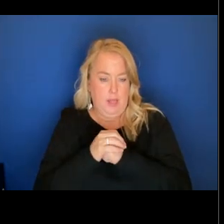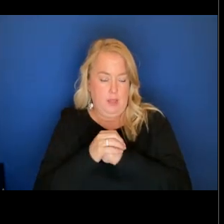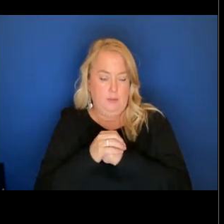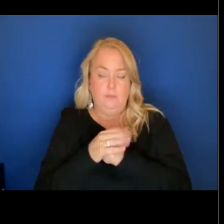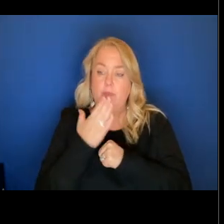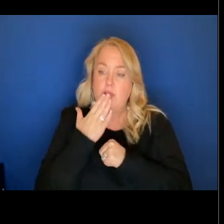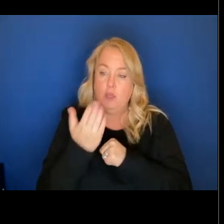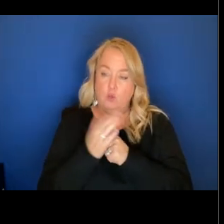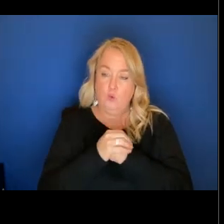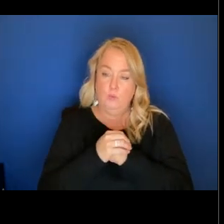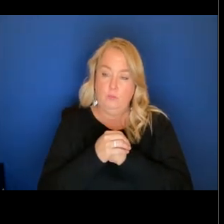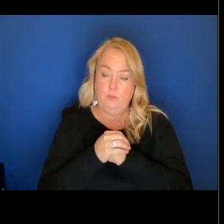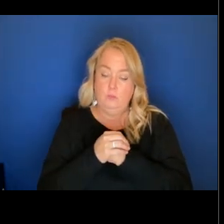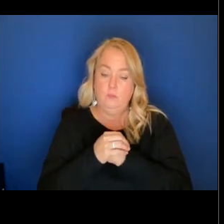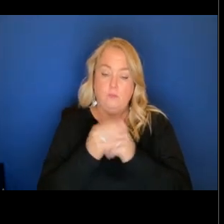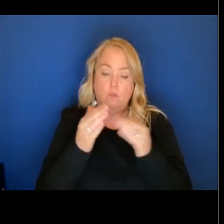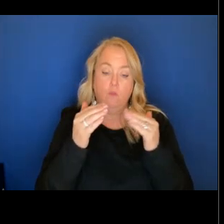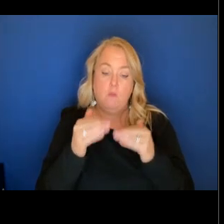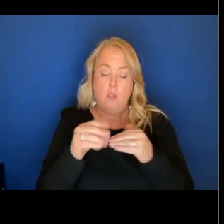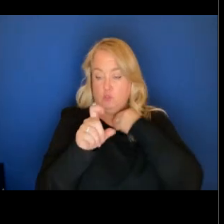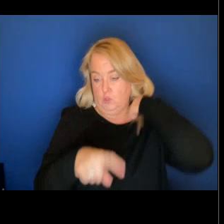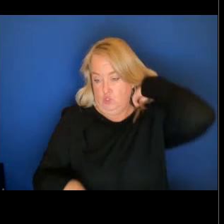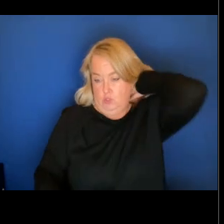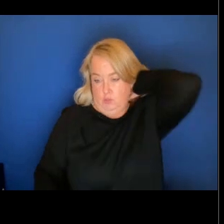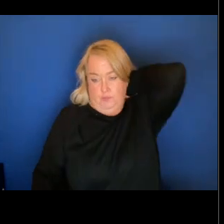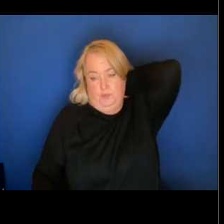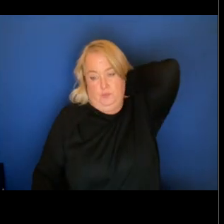Thank you. The next question